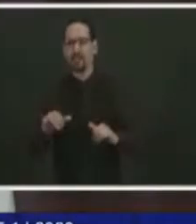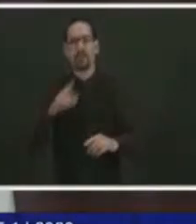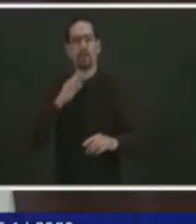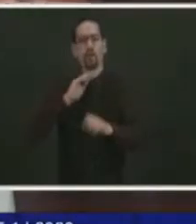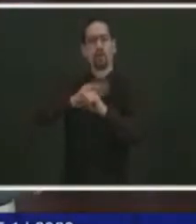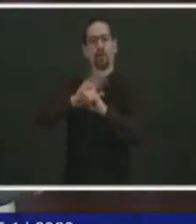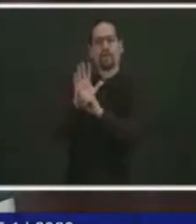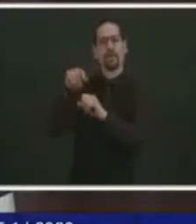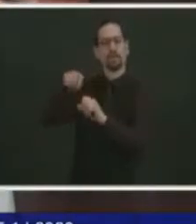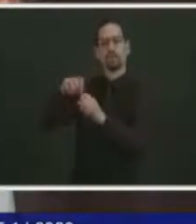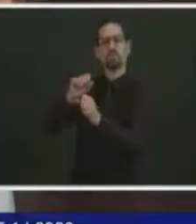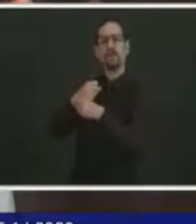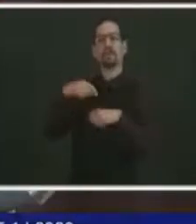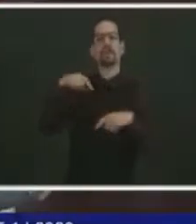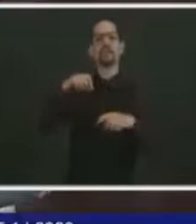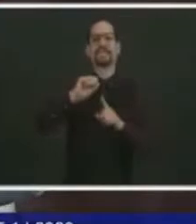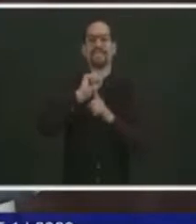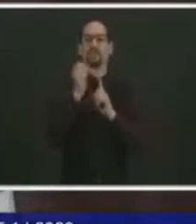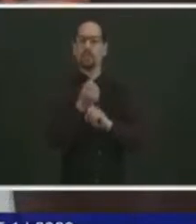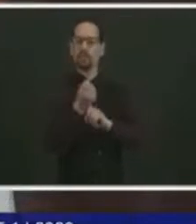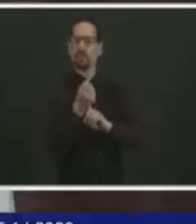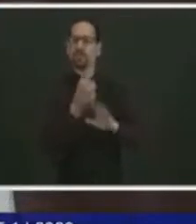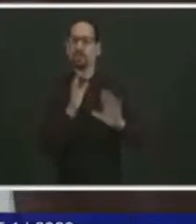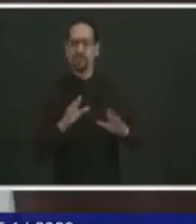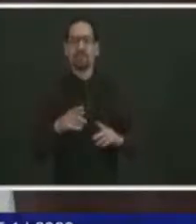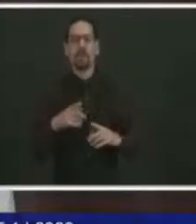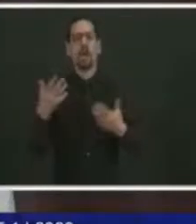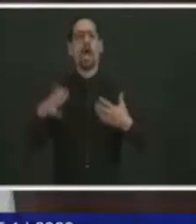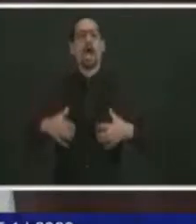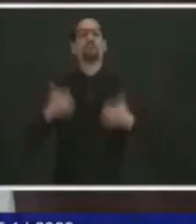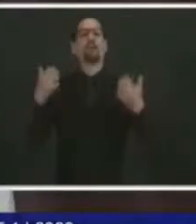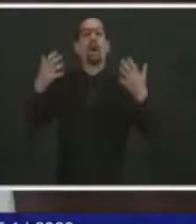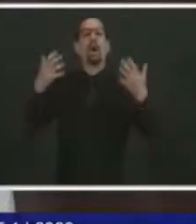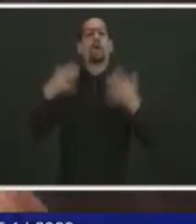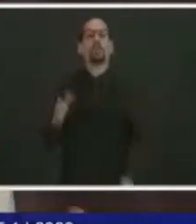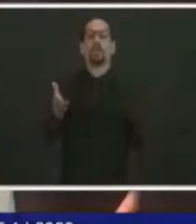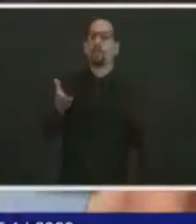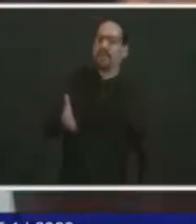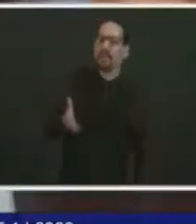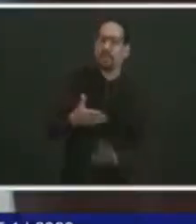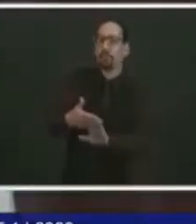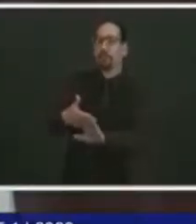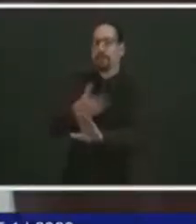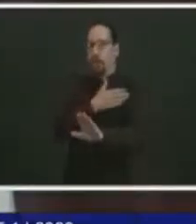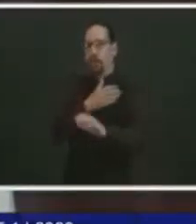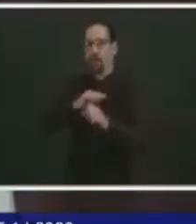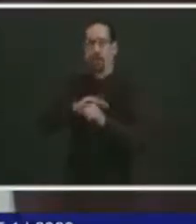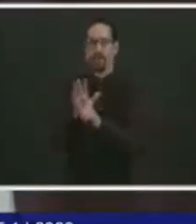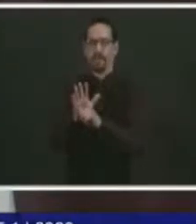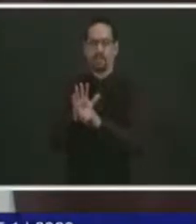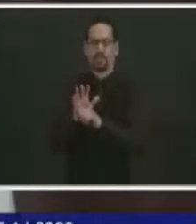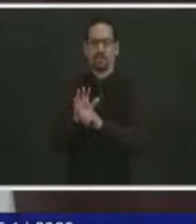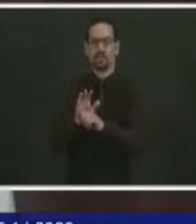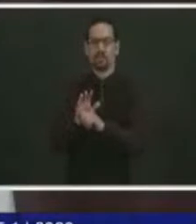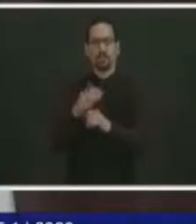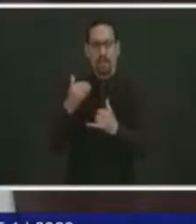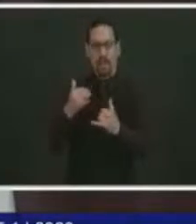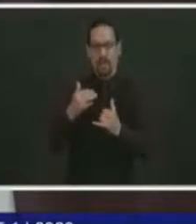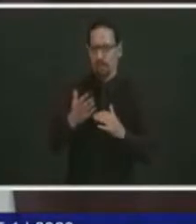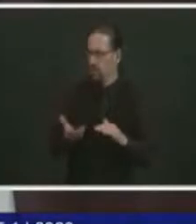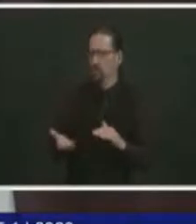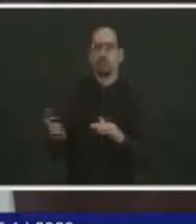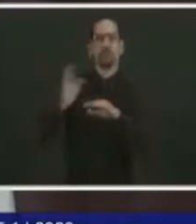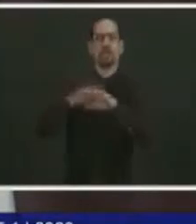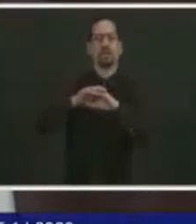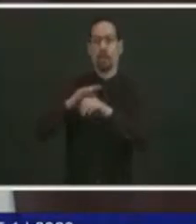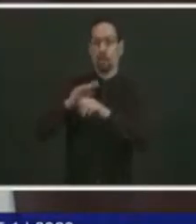I think the anger existed before and it's legitimate. I think it's getting worse now. And then when you overlay on top of that, people